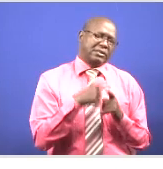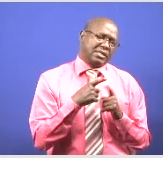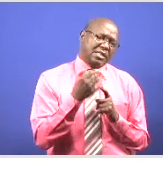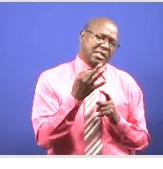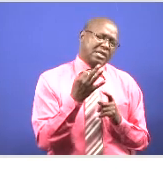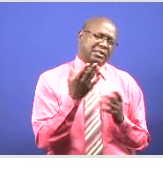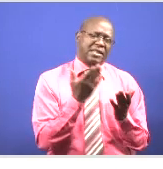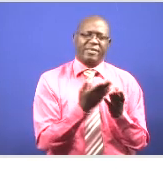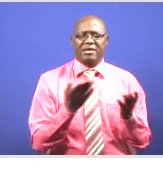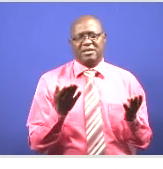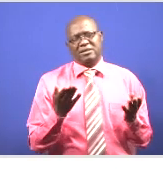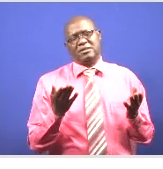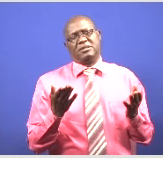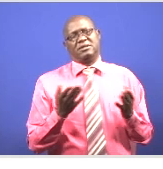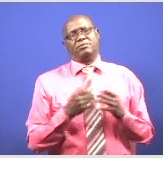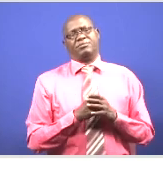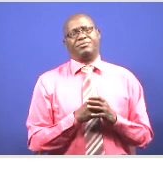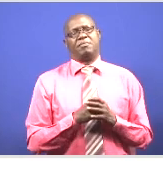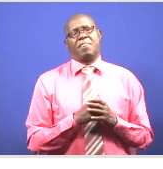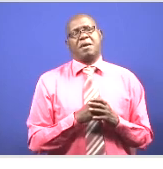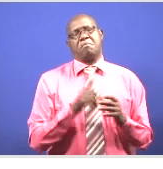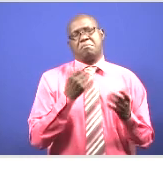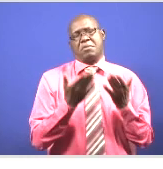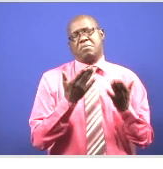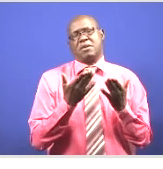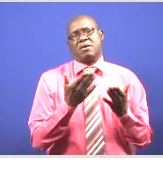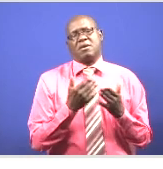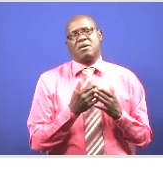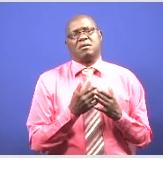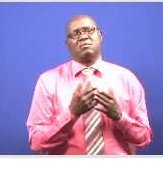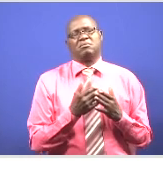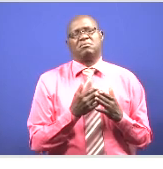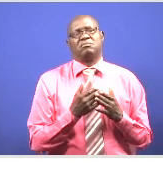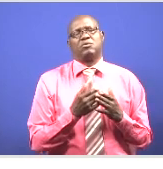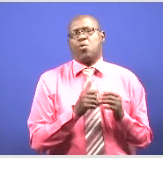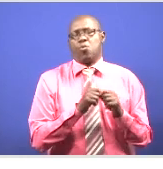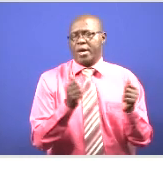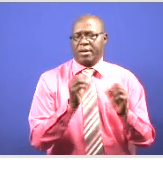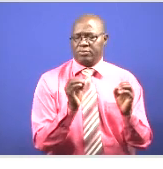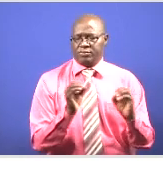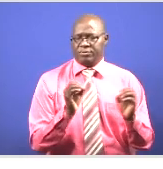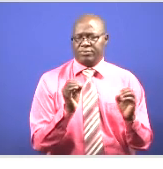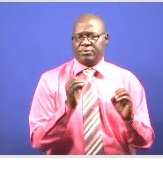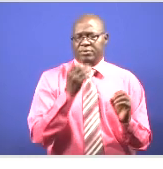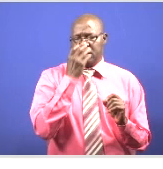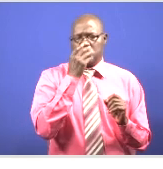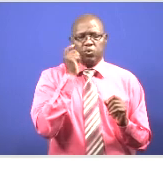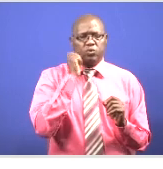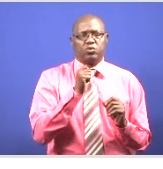be as we wish and as we want. Ruto is going to be on our